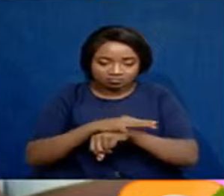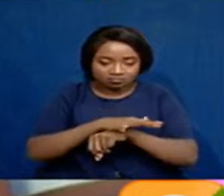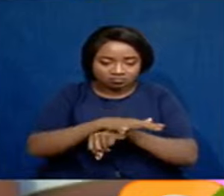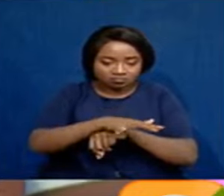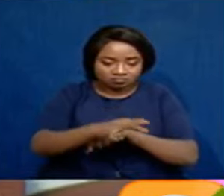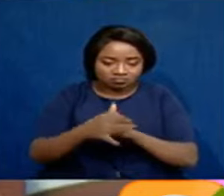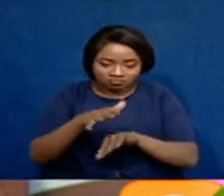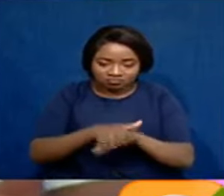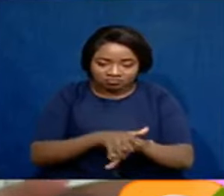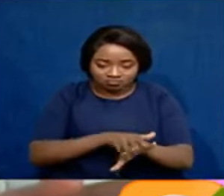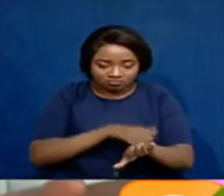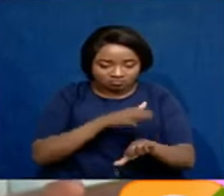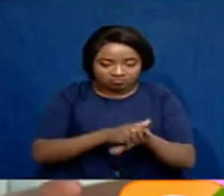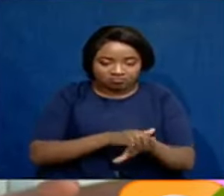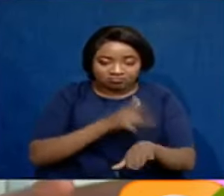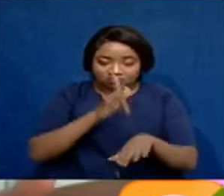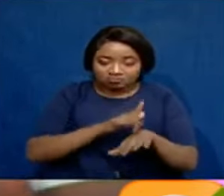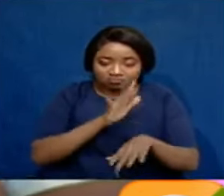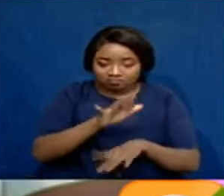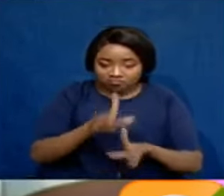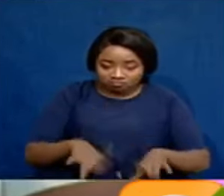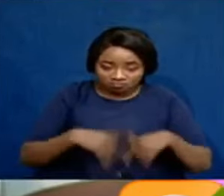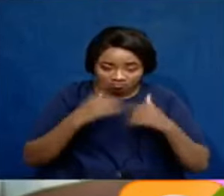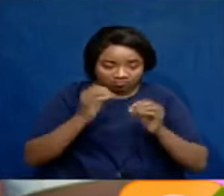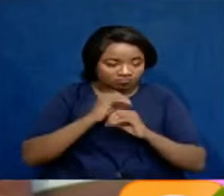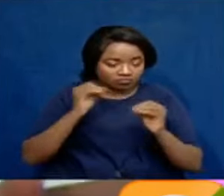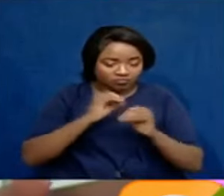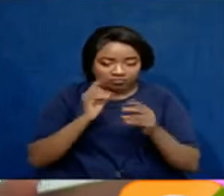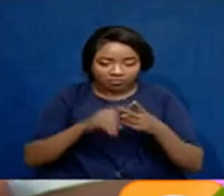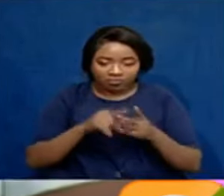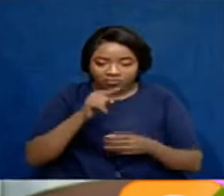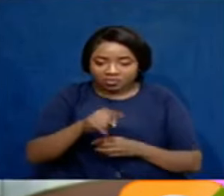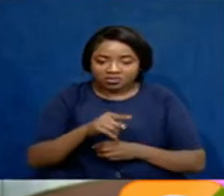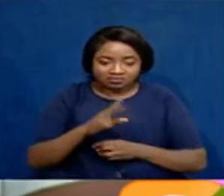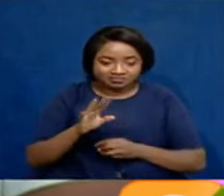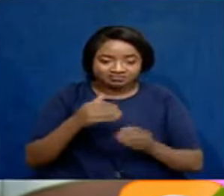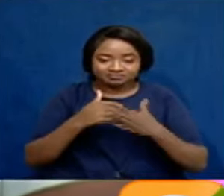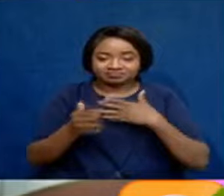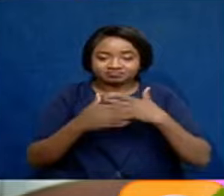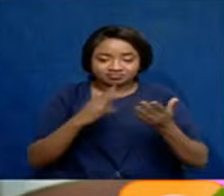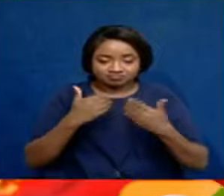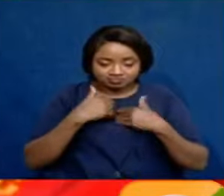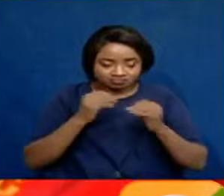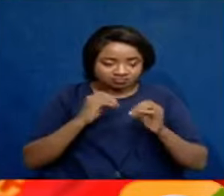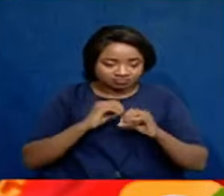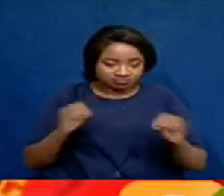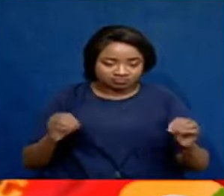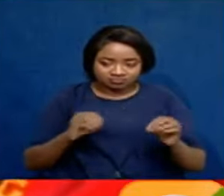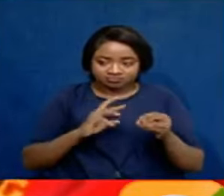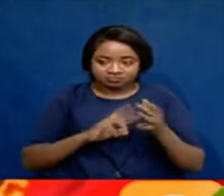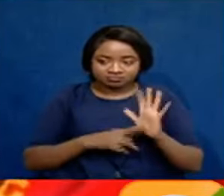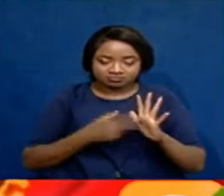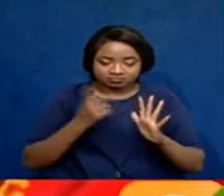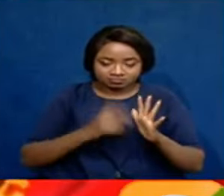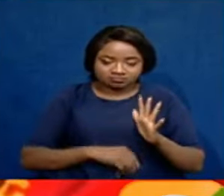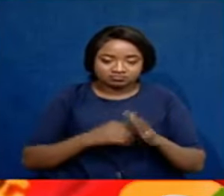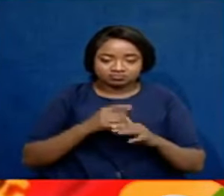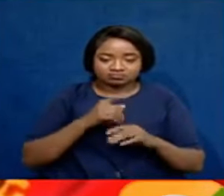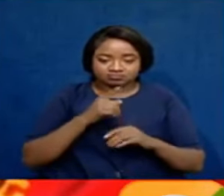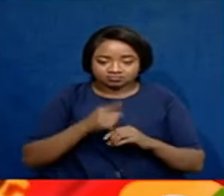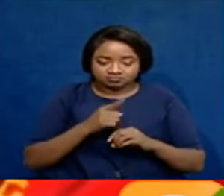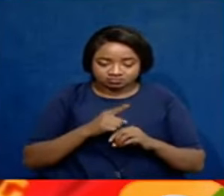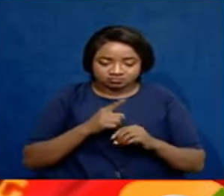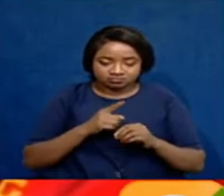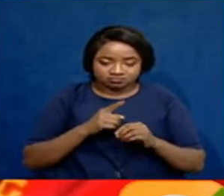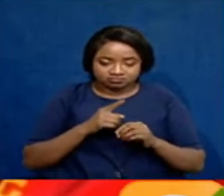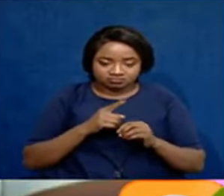doesn't cut off their life expectancy, will not become symptomatic in their life. And therefore, a diagnosis of prostate cancer